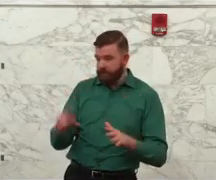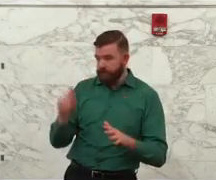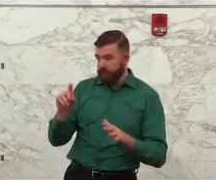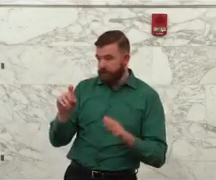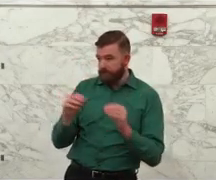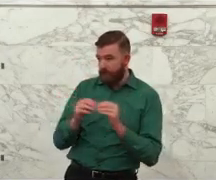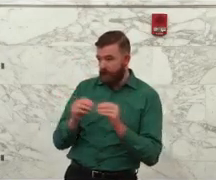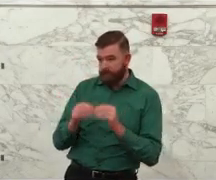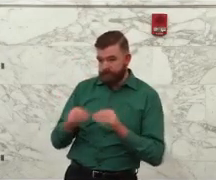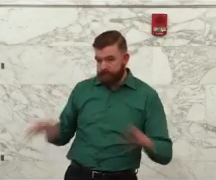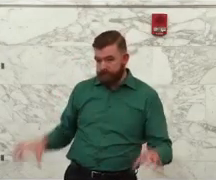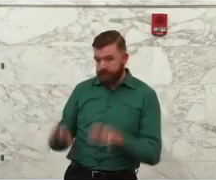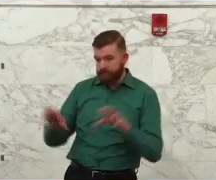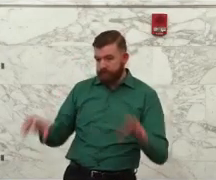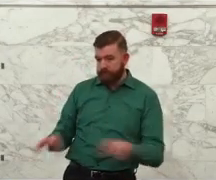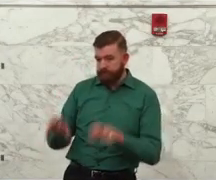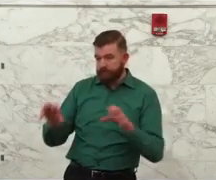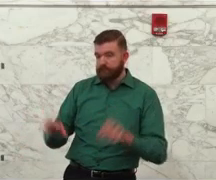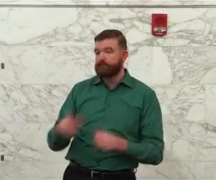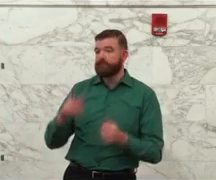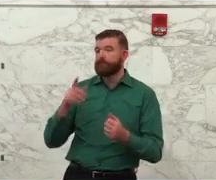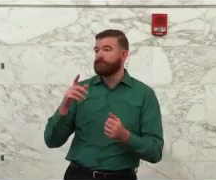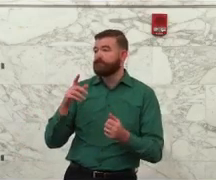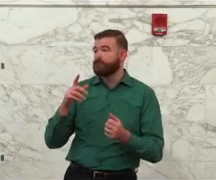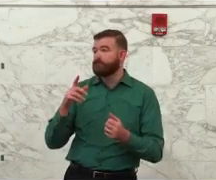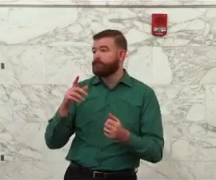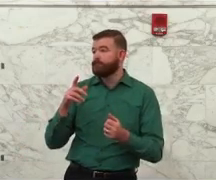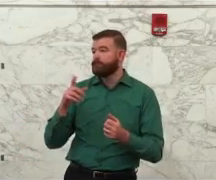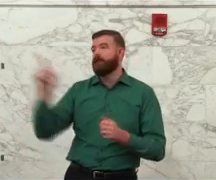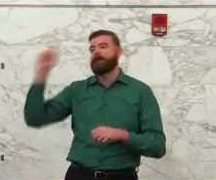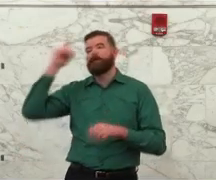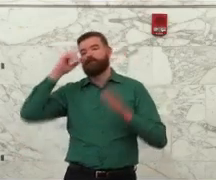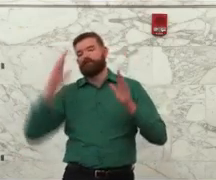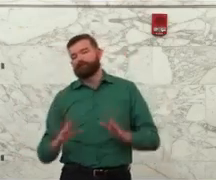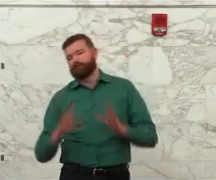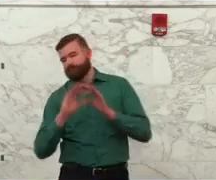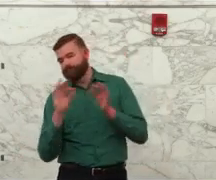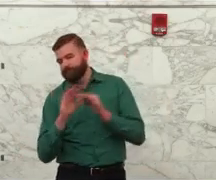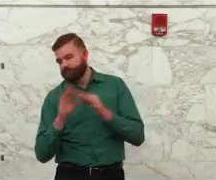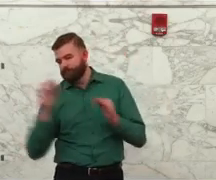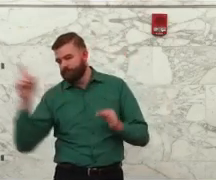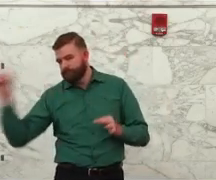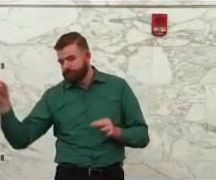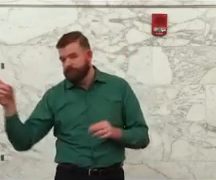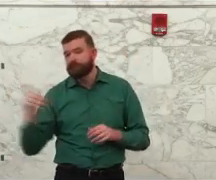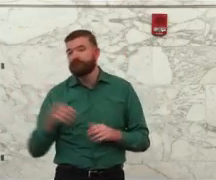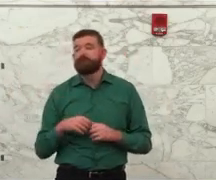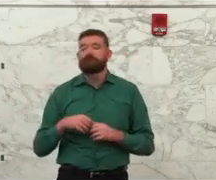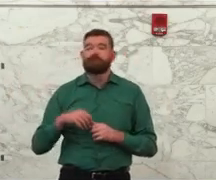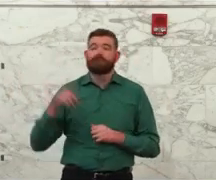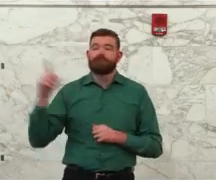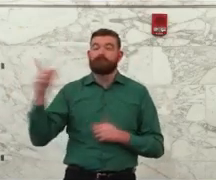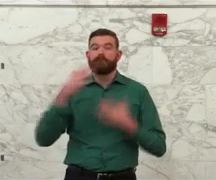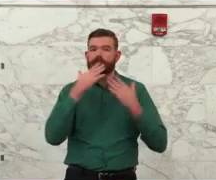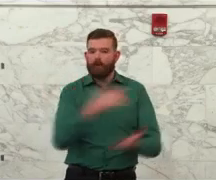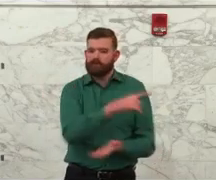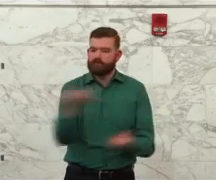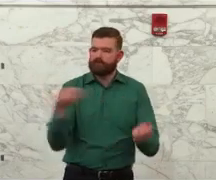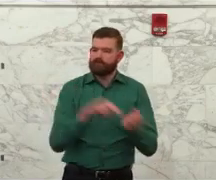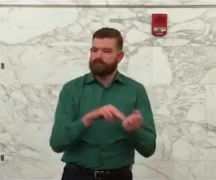workers, we cannot say enough things about them and the heroism. I was on with one of the union representatives last night,